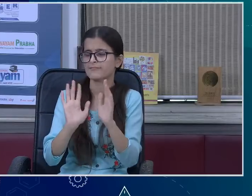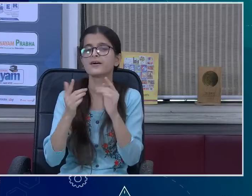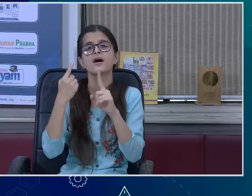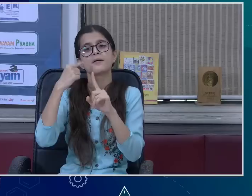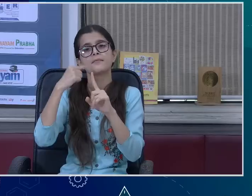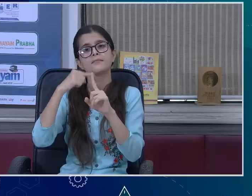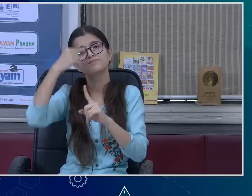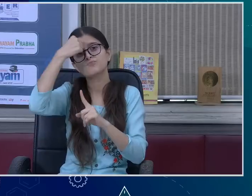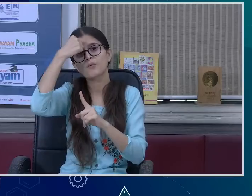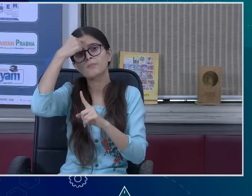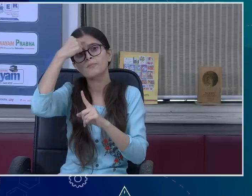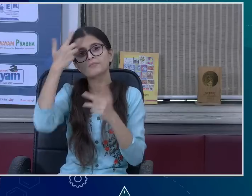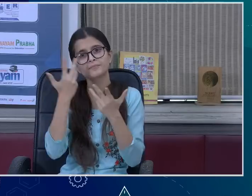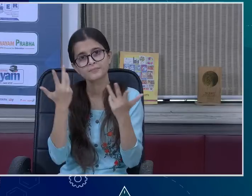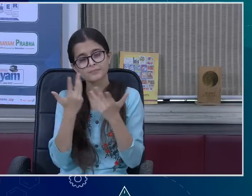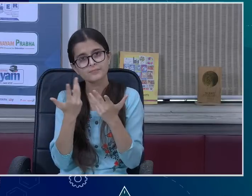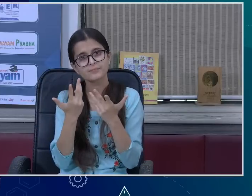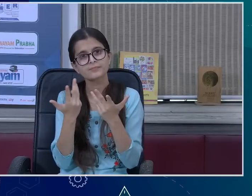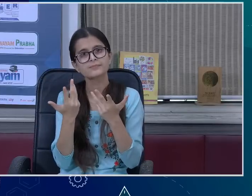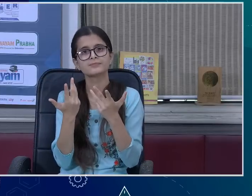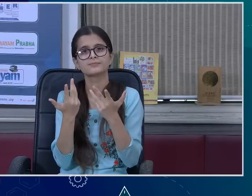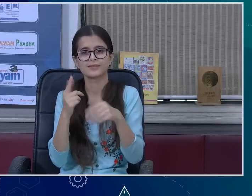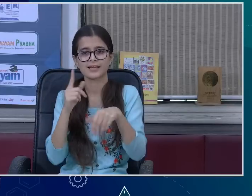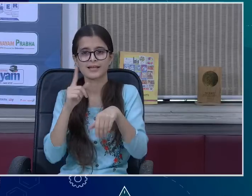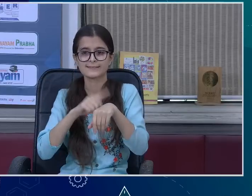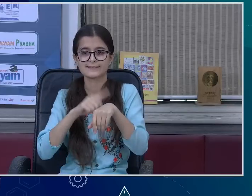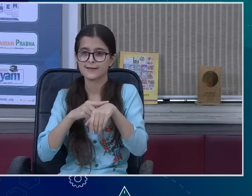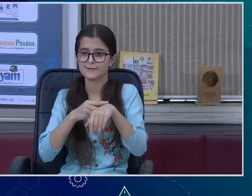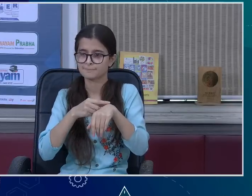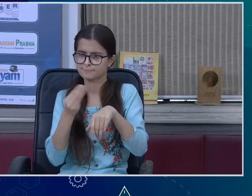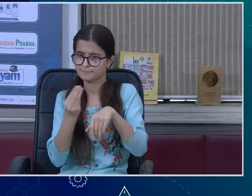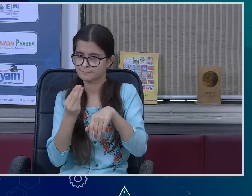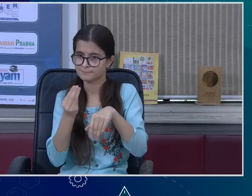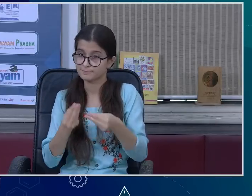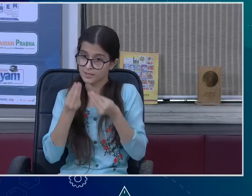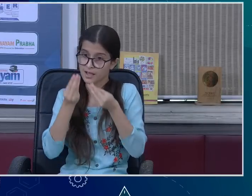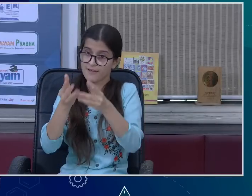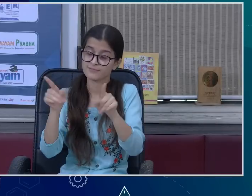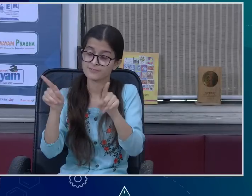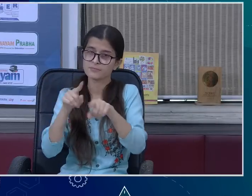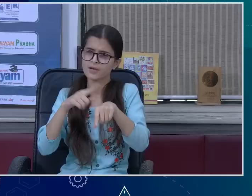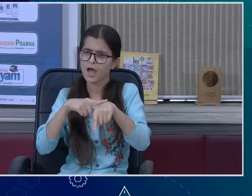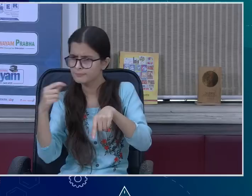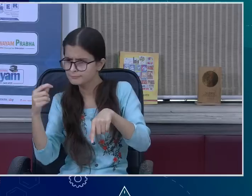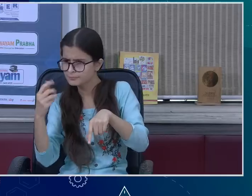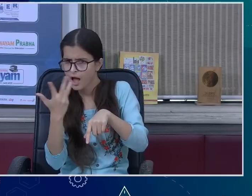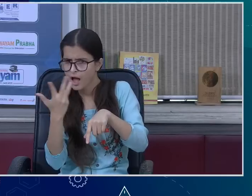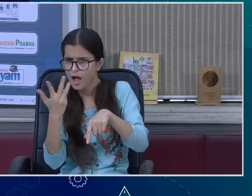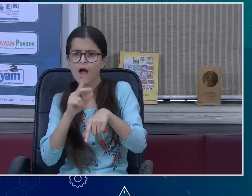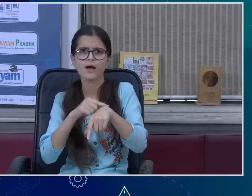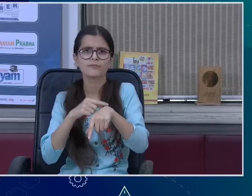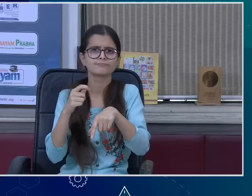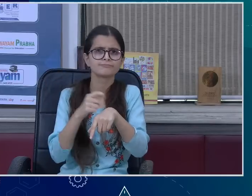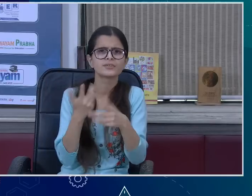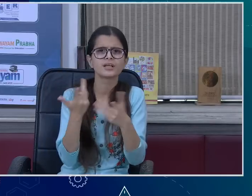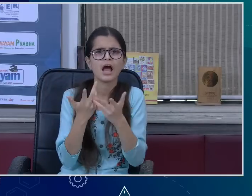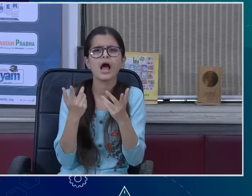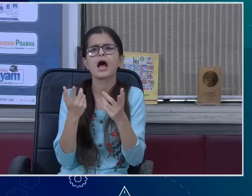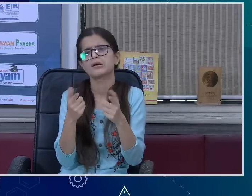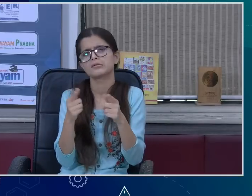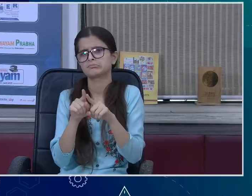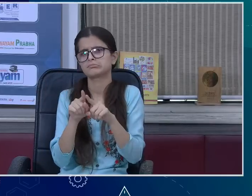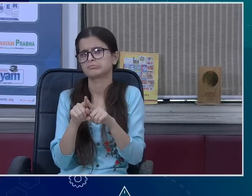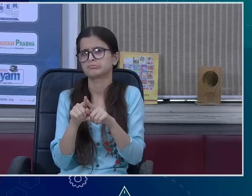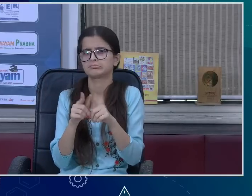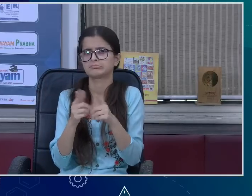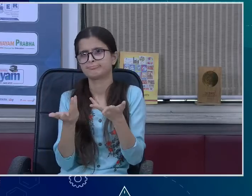problems that are there at a given time, and also what is the duration, what is the intensity, that